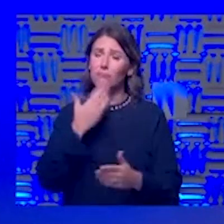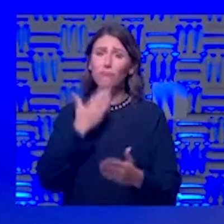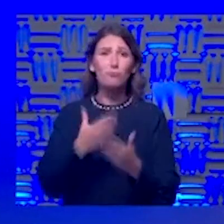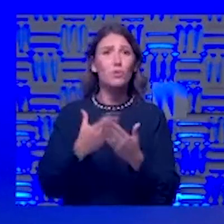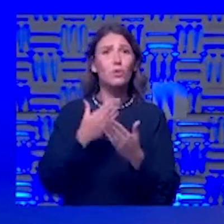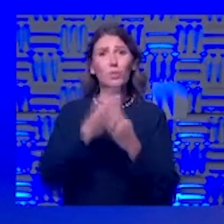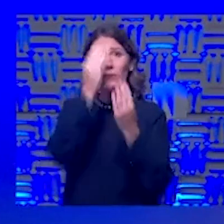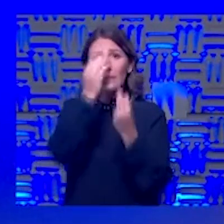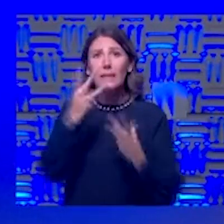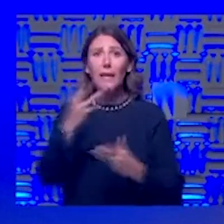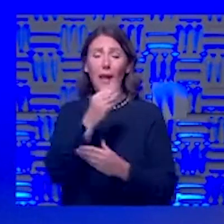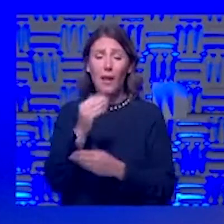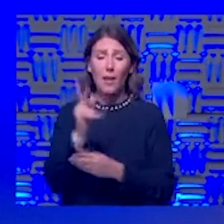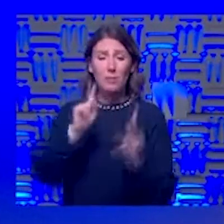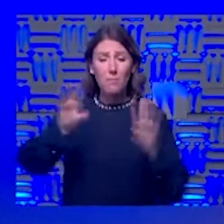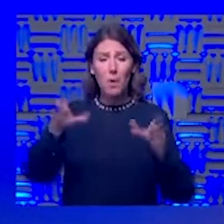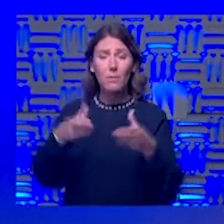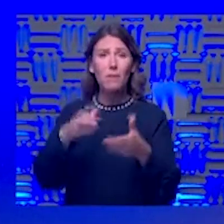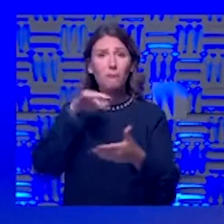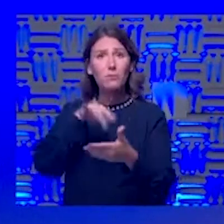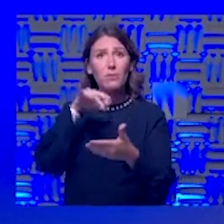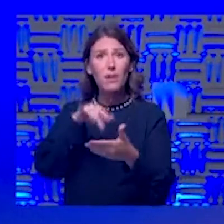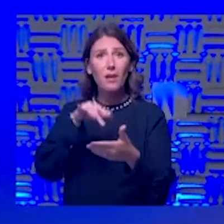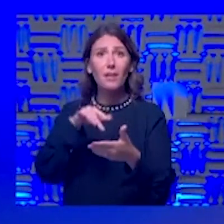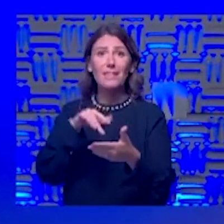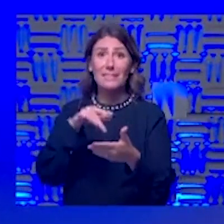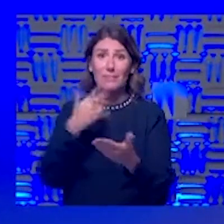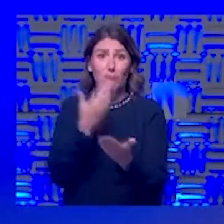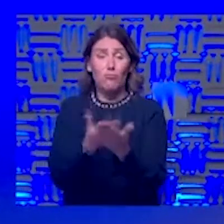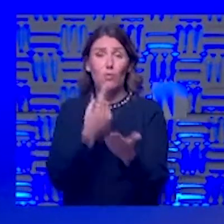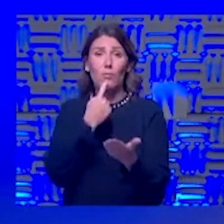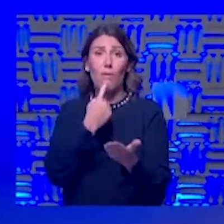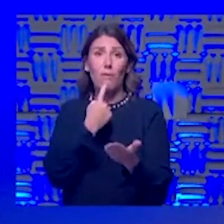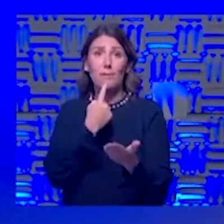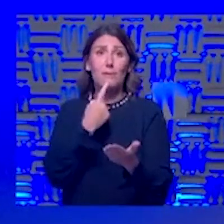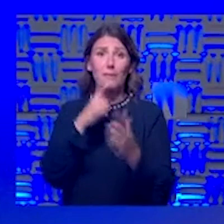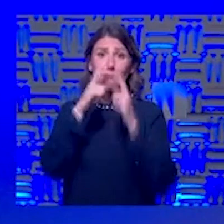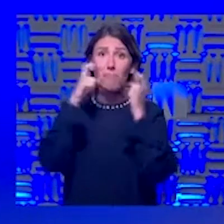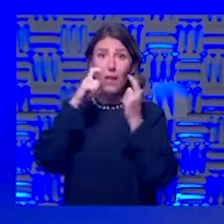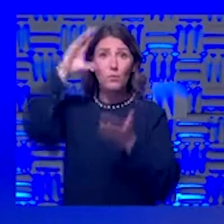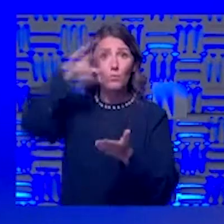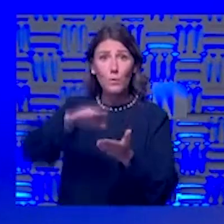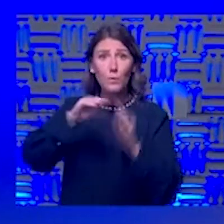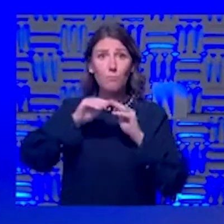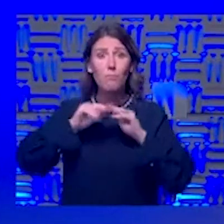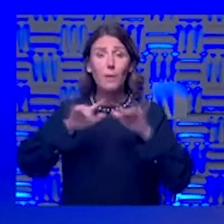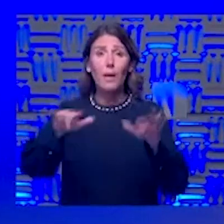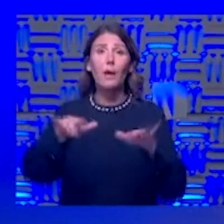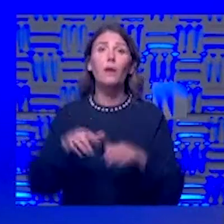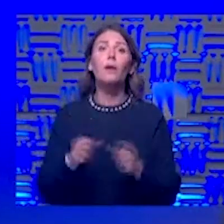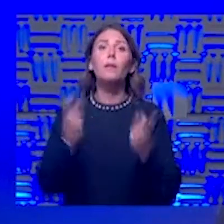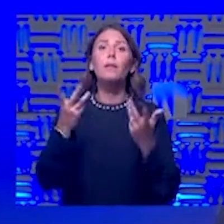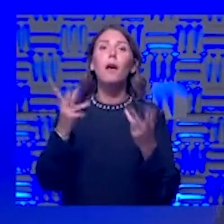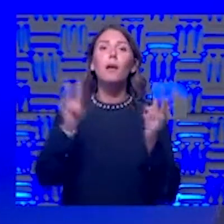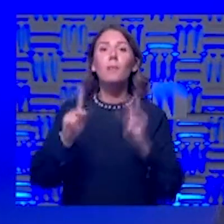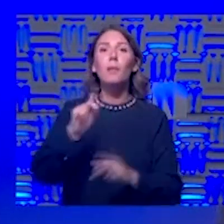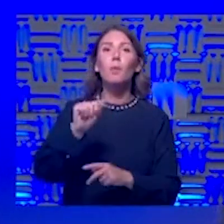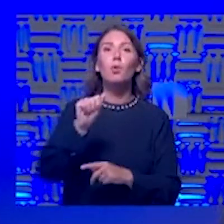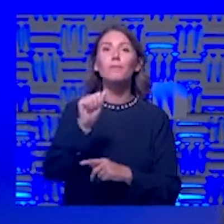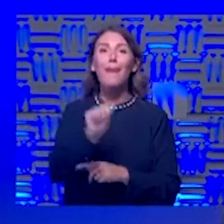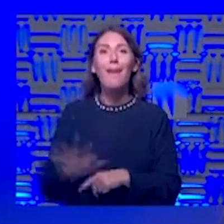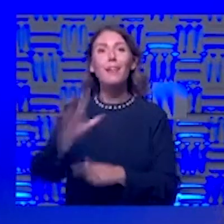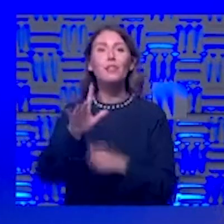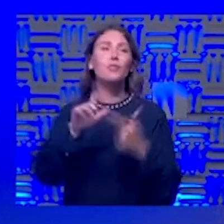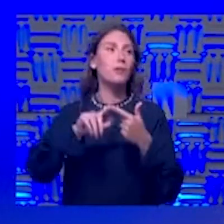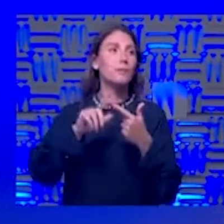population studies saying that masks do help reduce. And then we know of people, a lot of people in Asia, especially China, wear face masks